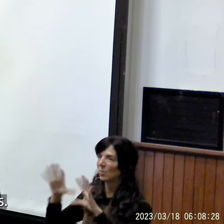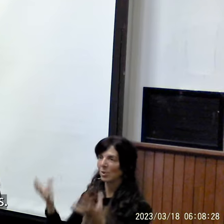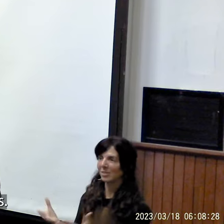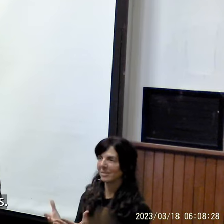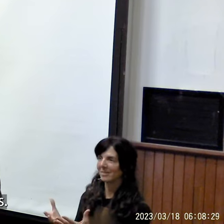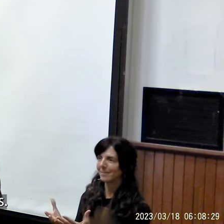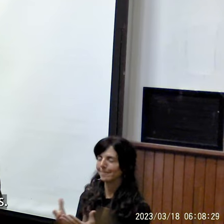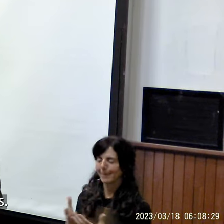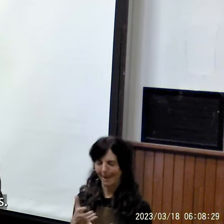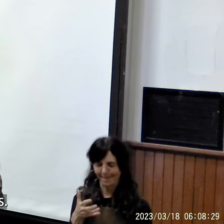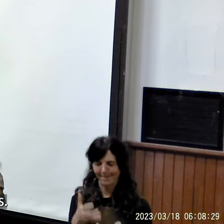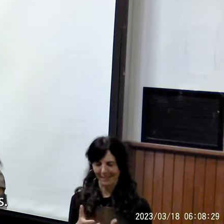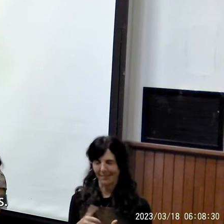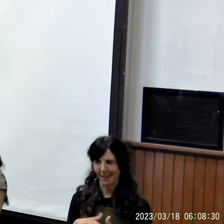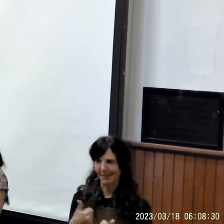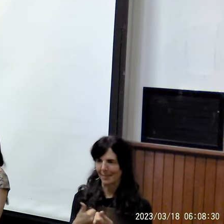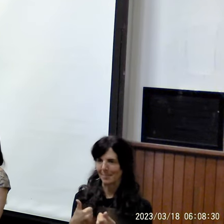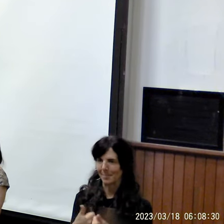world.